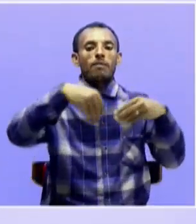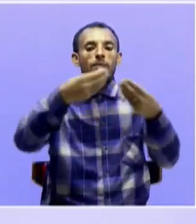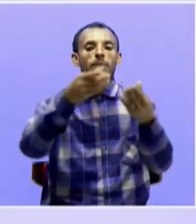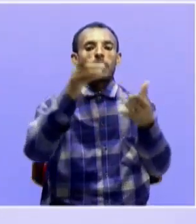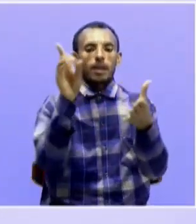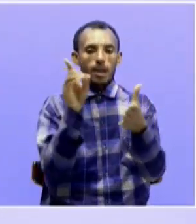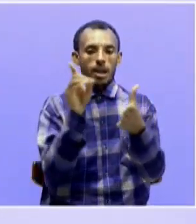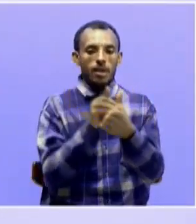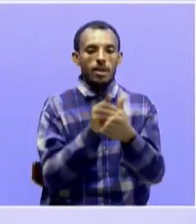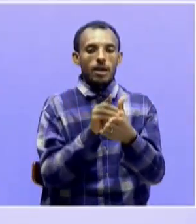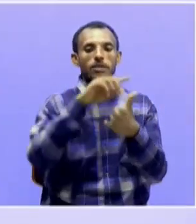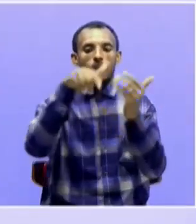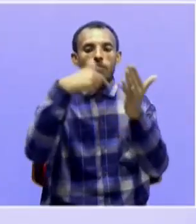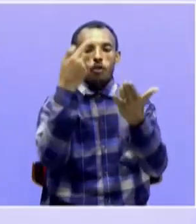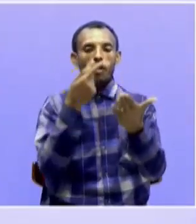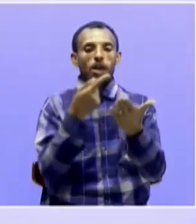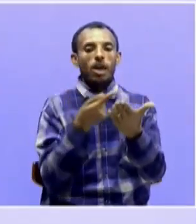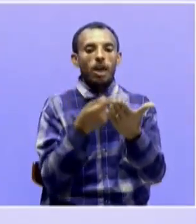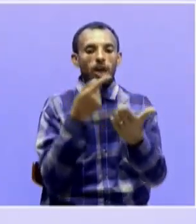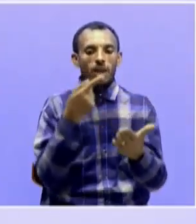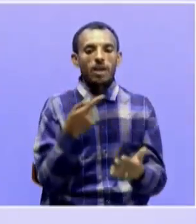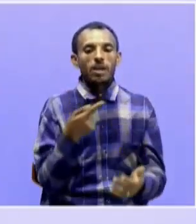here,